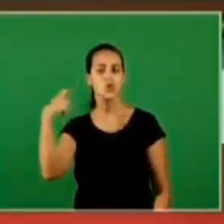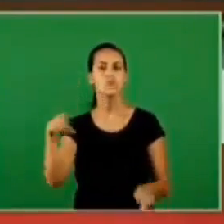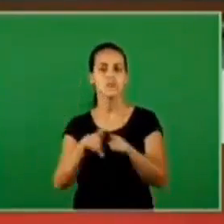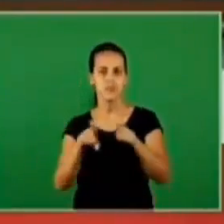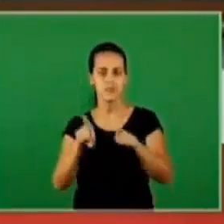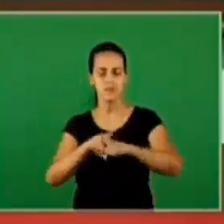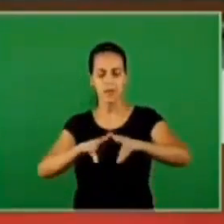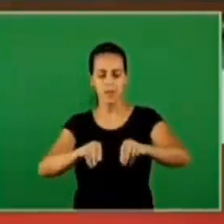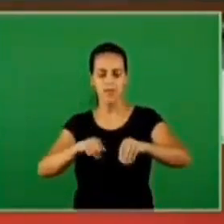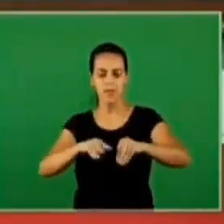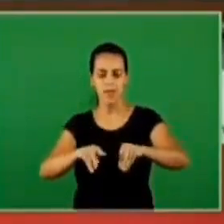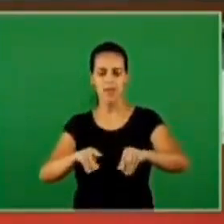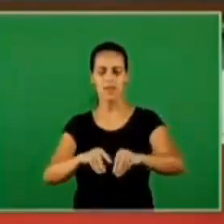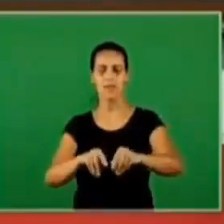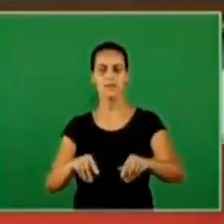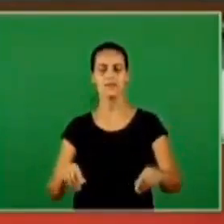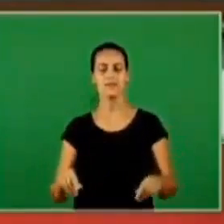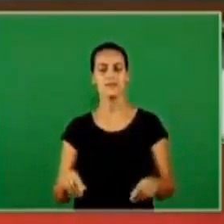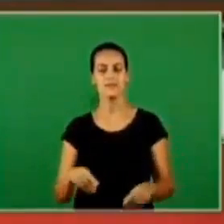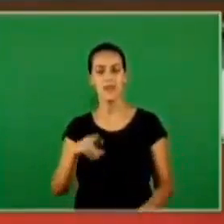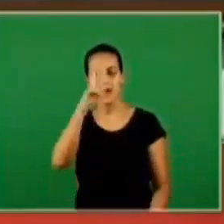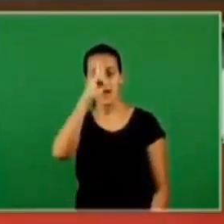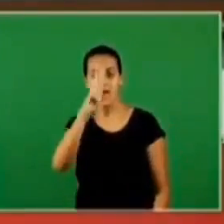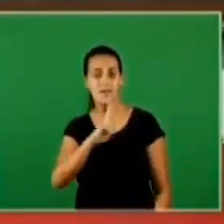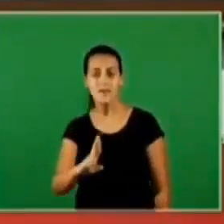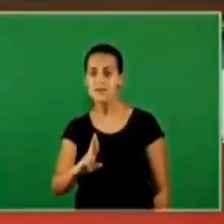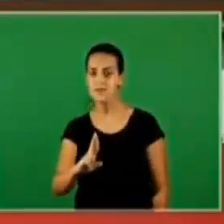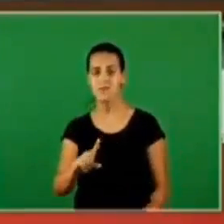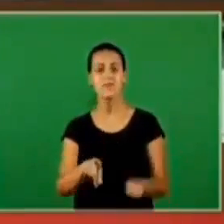It's only matter. Reason is matter.